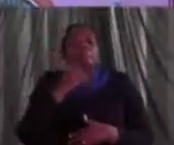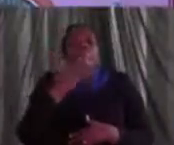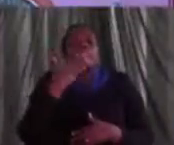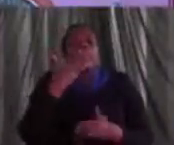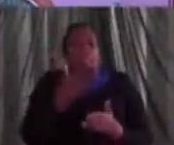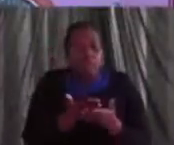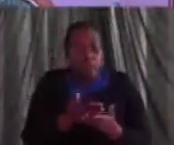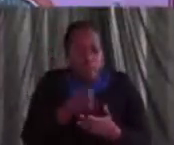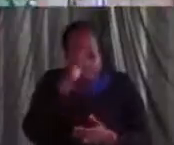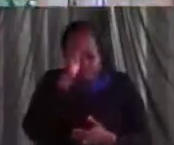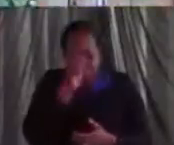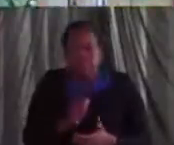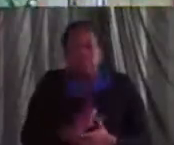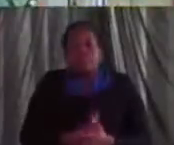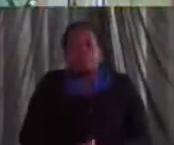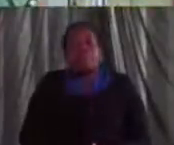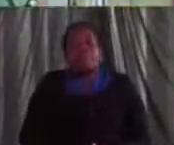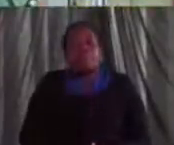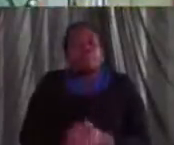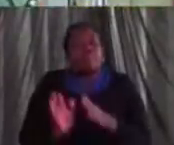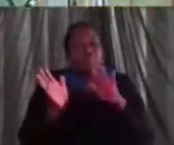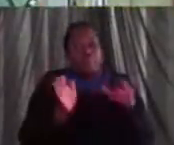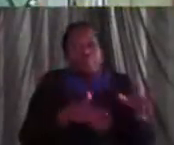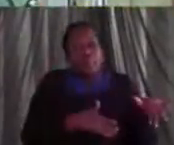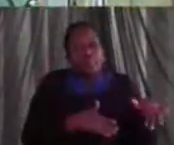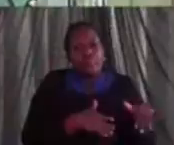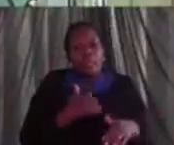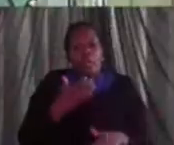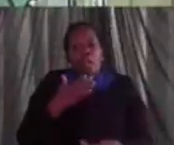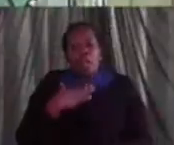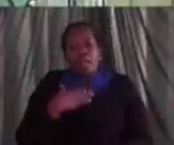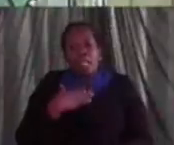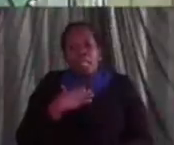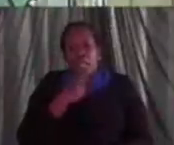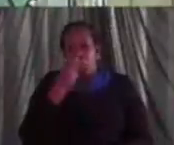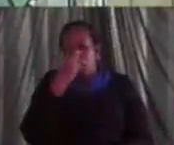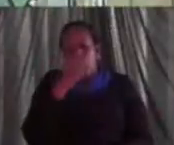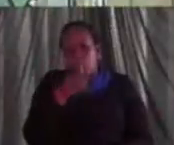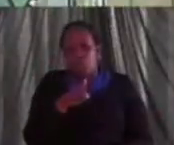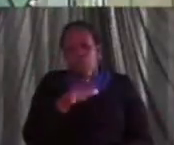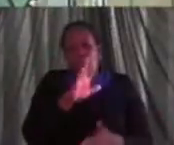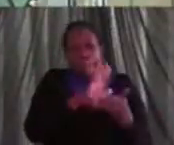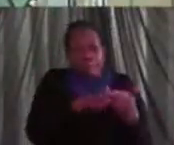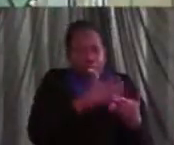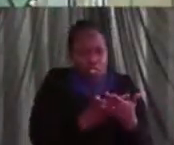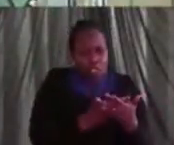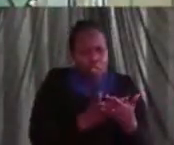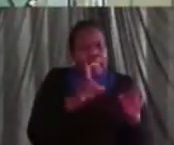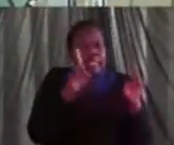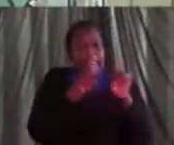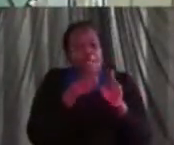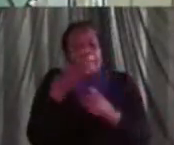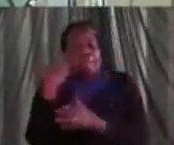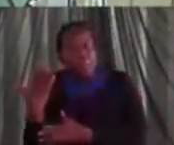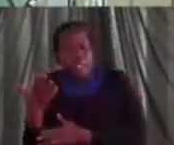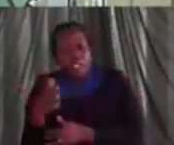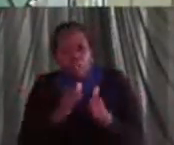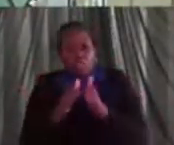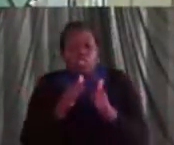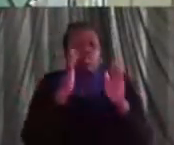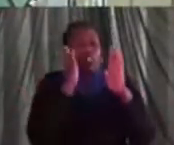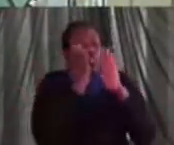answer. Now, I have looked at your application and the papers that you filed accompanying your